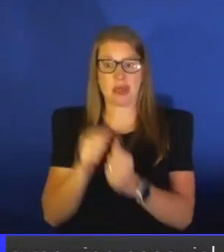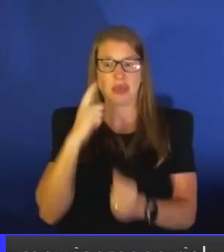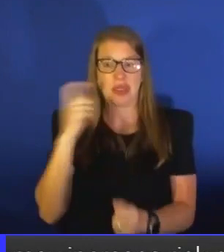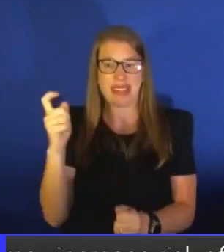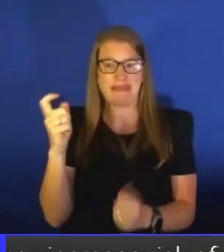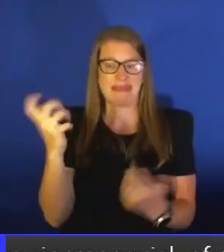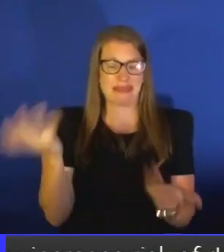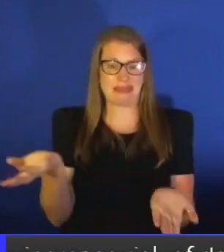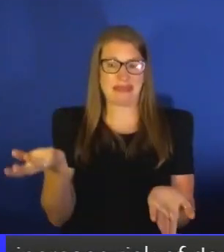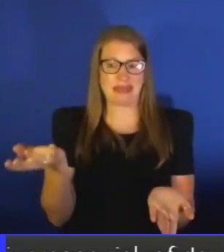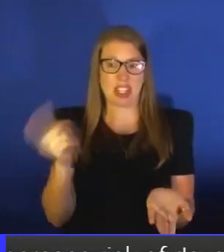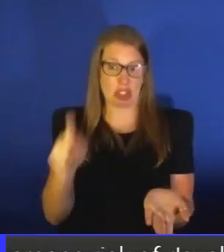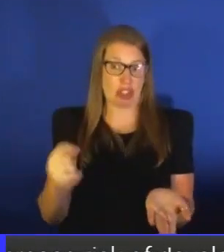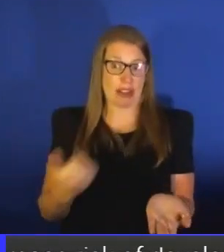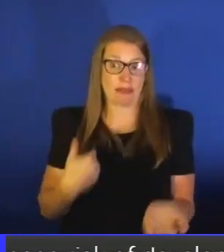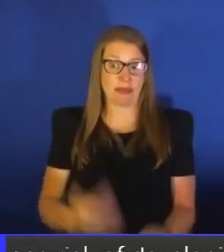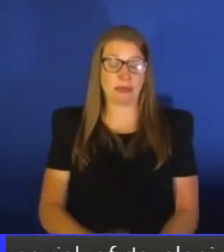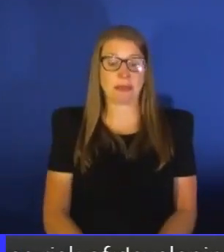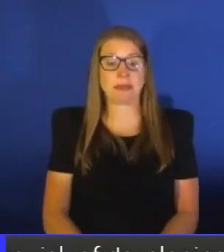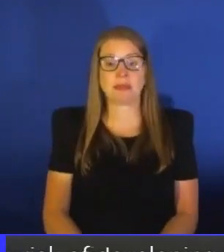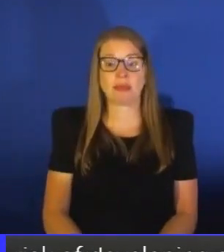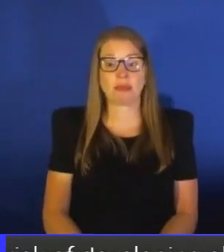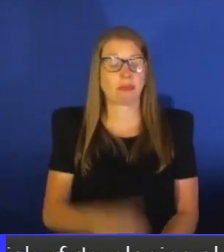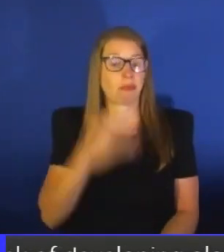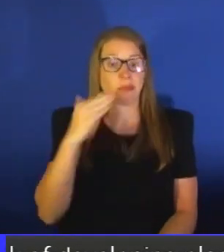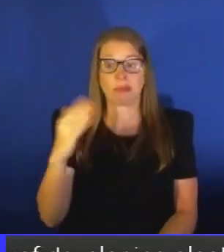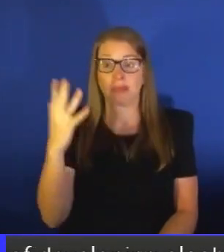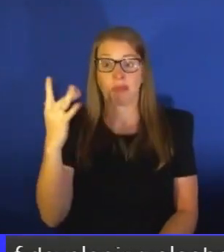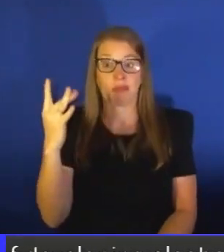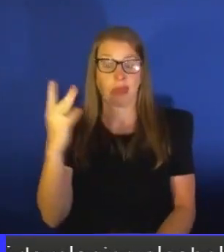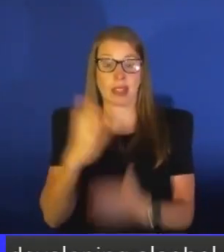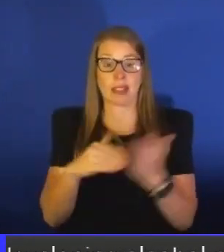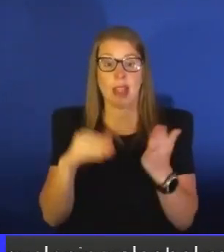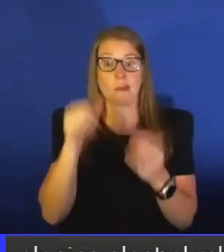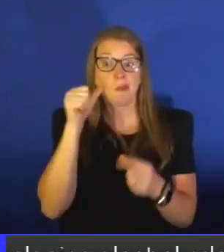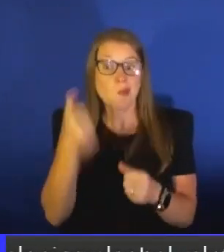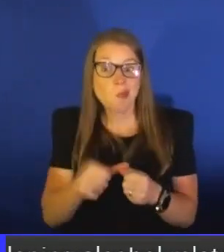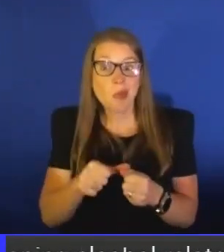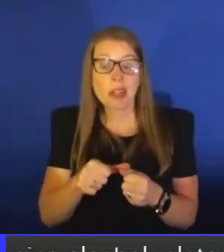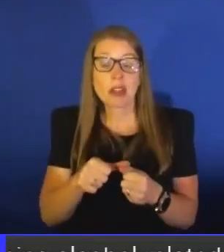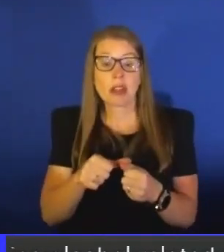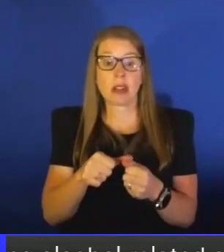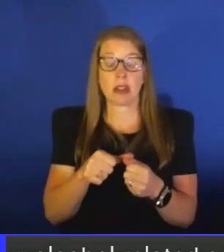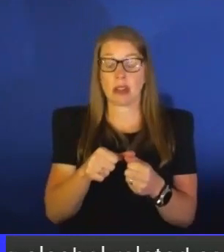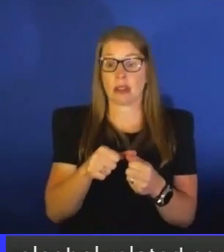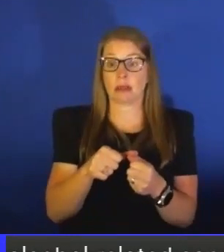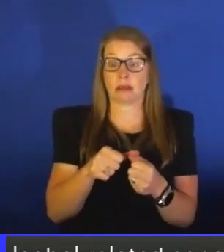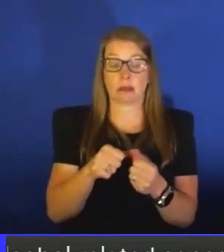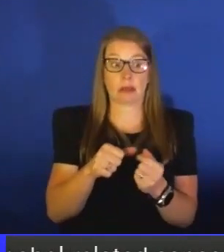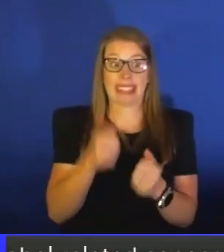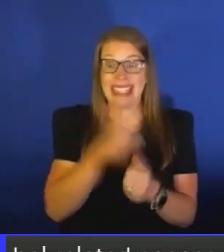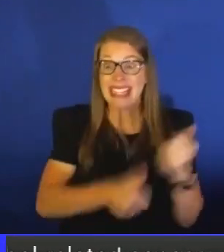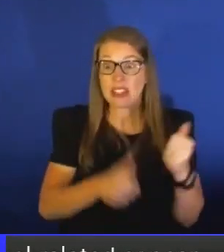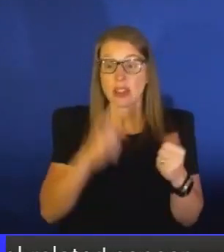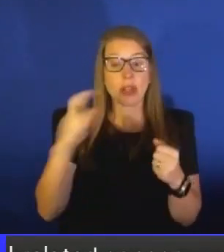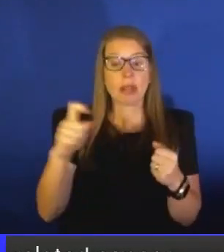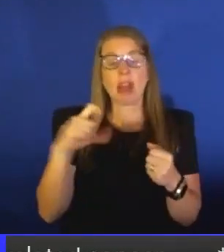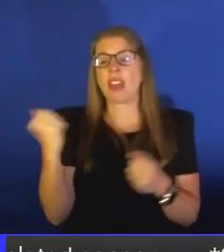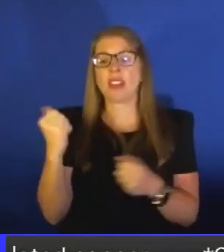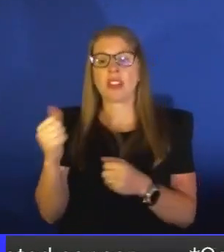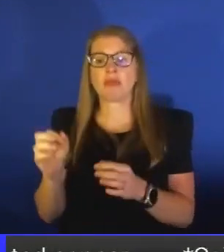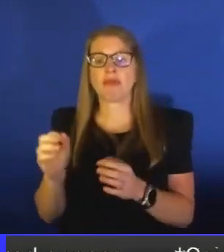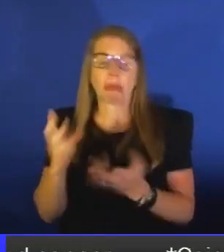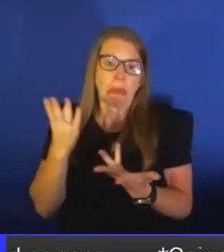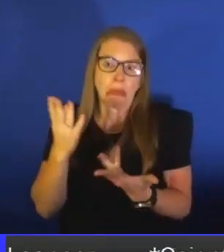dreaming. And we just don't know why some recall all night and some never recall. There's a few studies that have looked at, if you want to